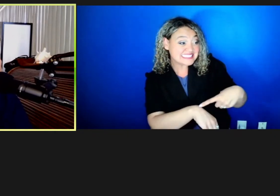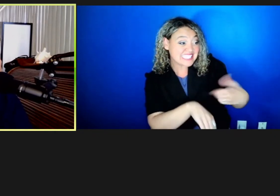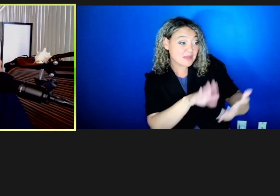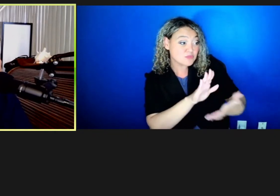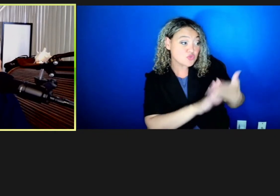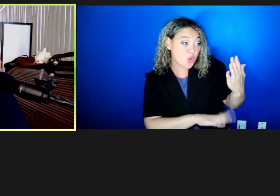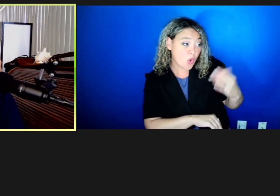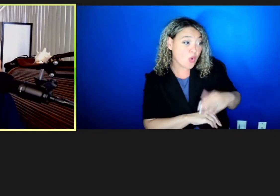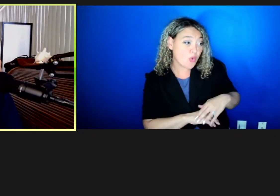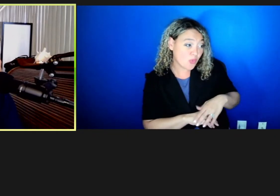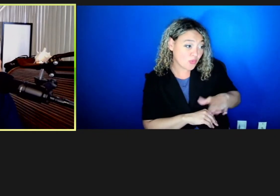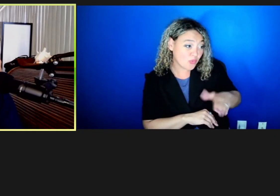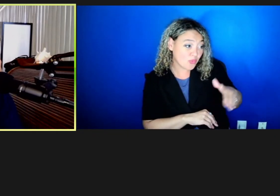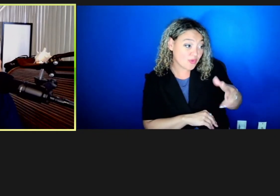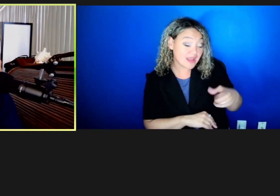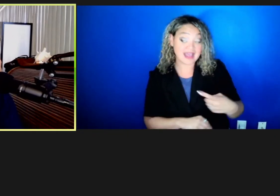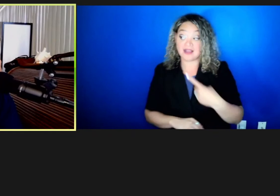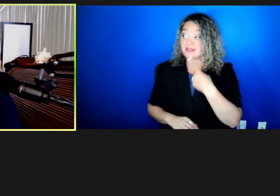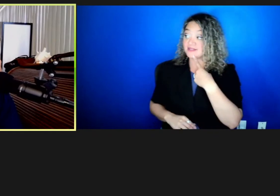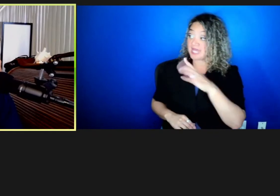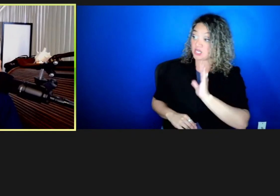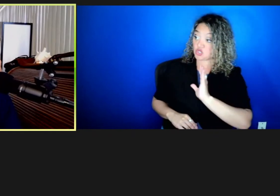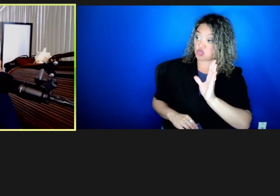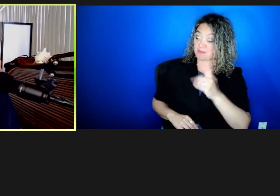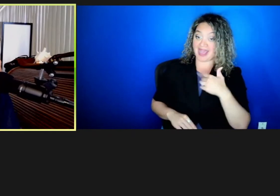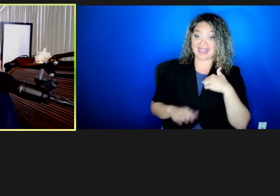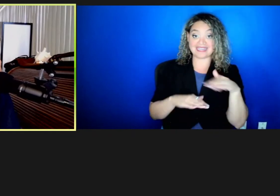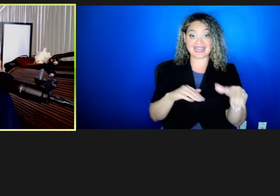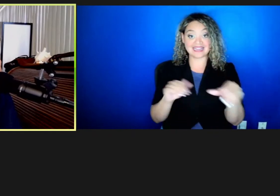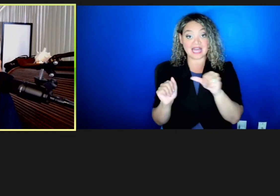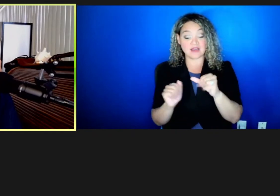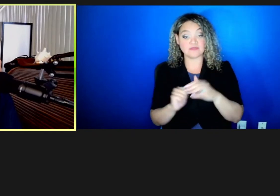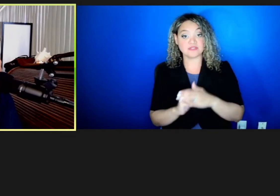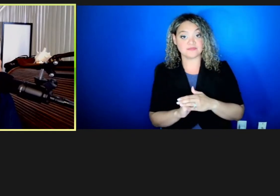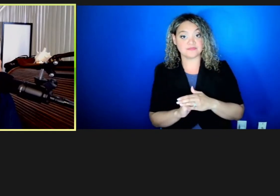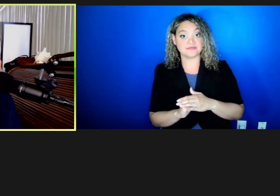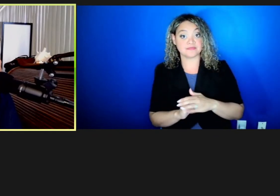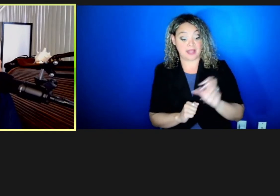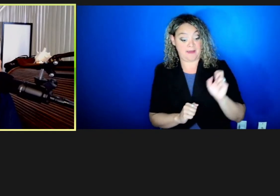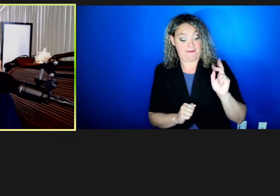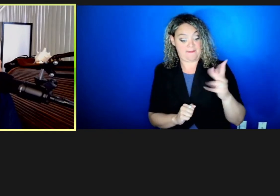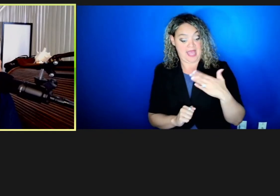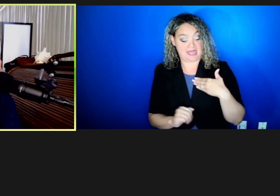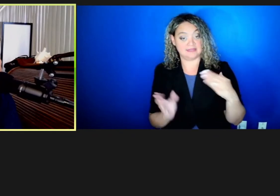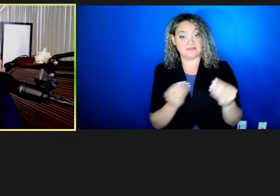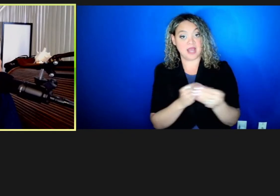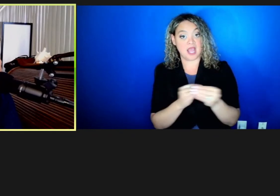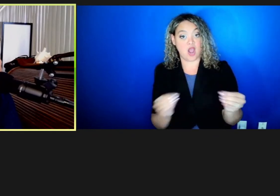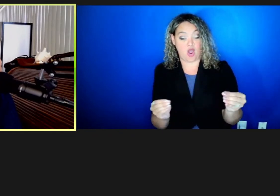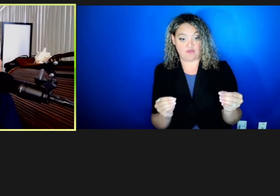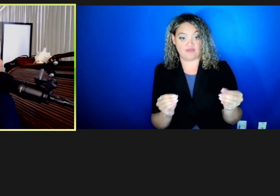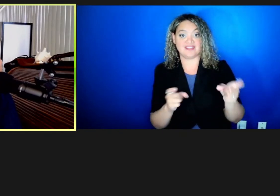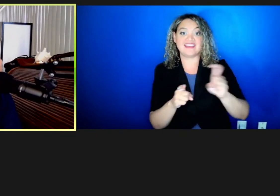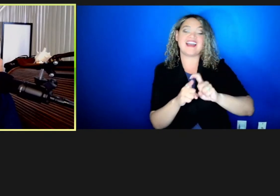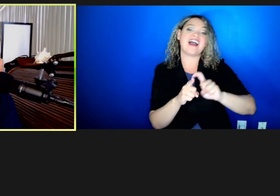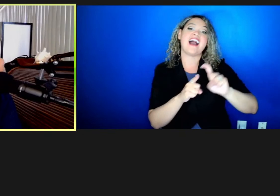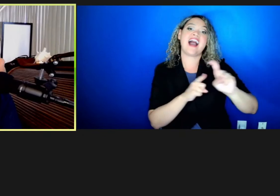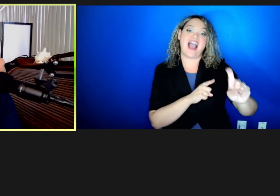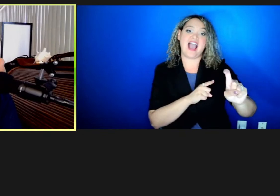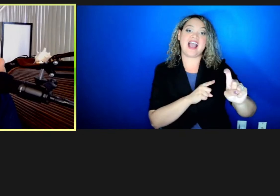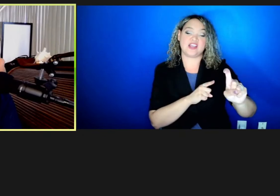go. I said goodbye and left. I went back to my office and called the Cleveland